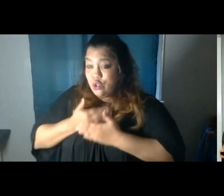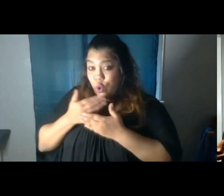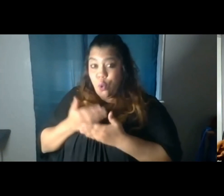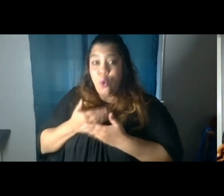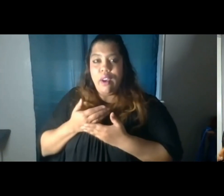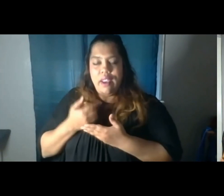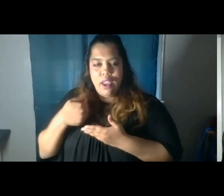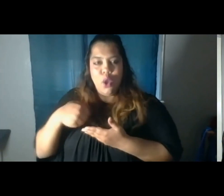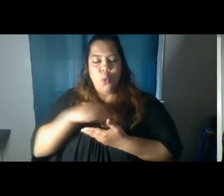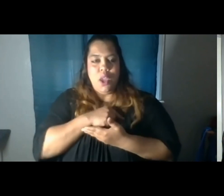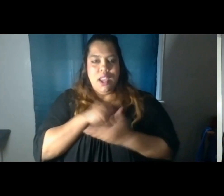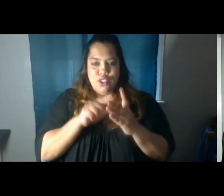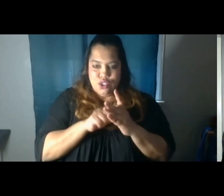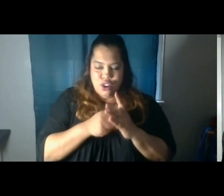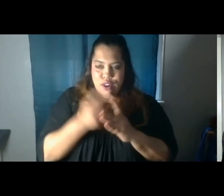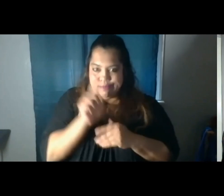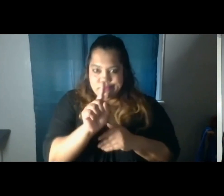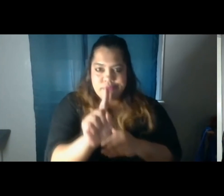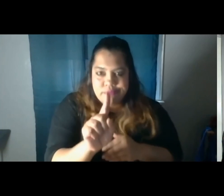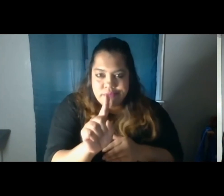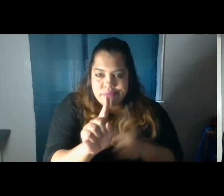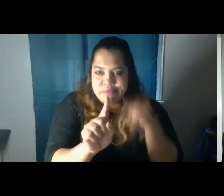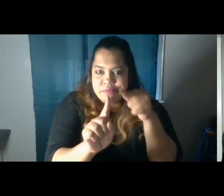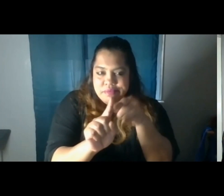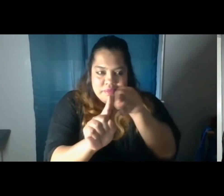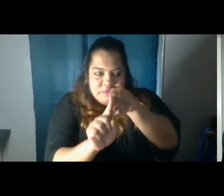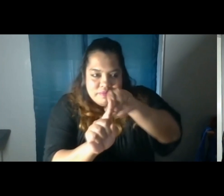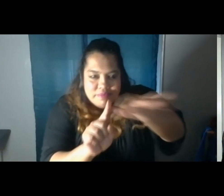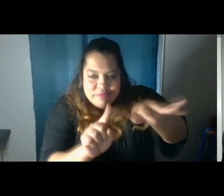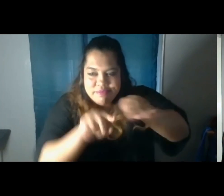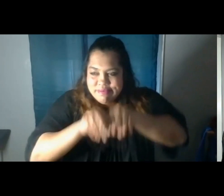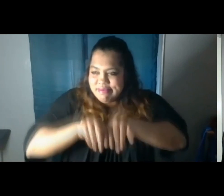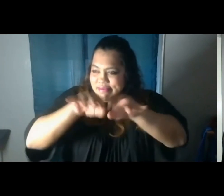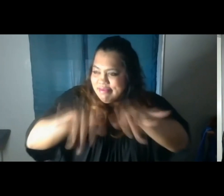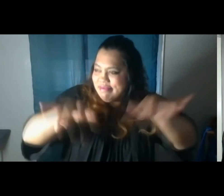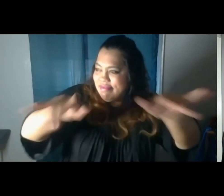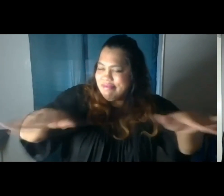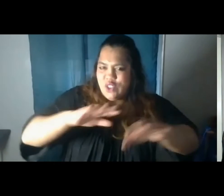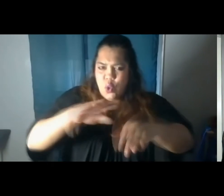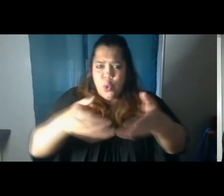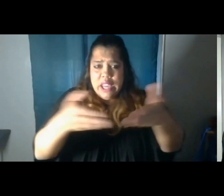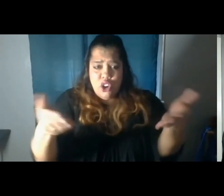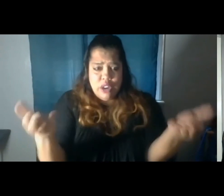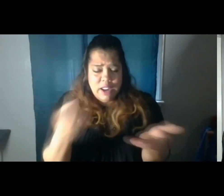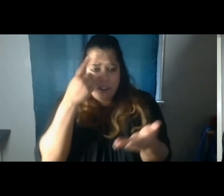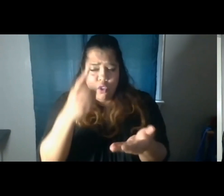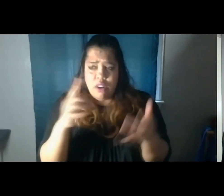these ripples out. That is why we're here, to love up on each other, to redeem one